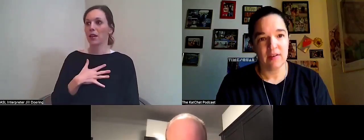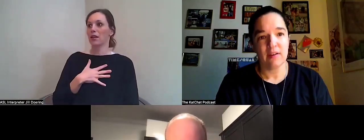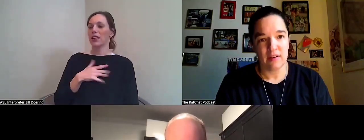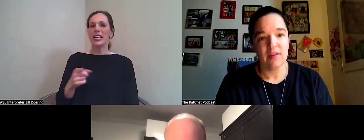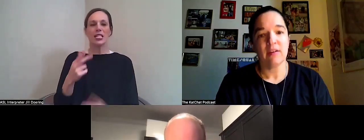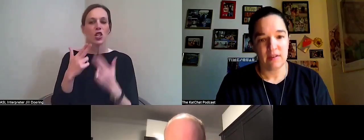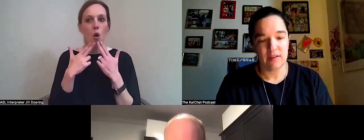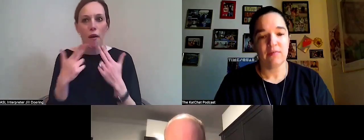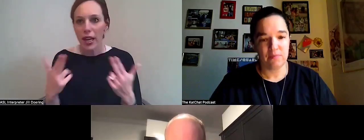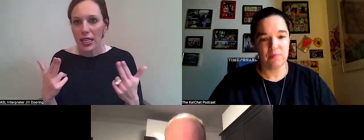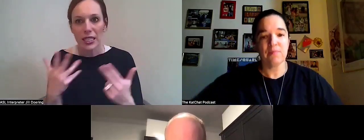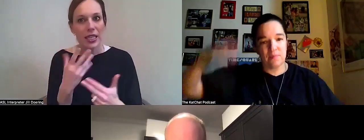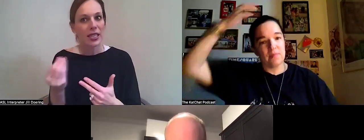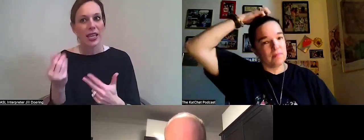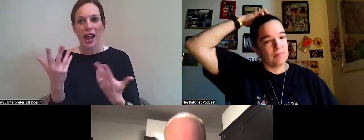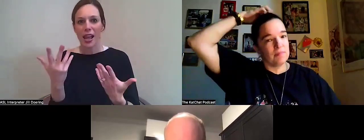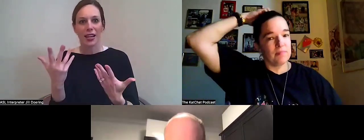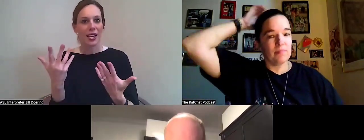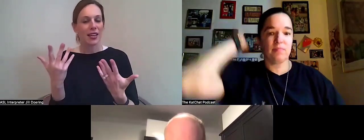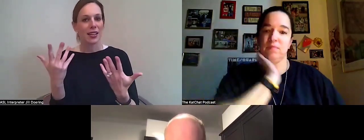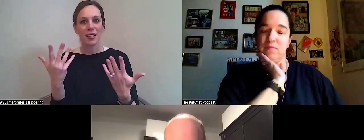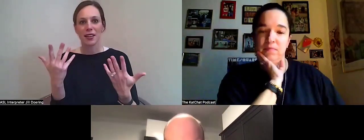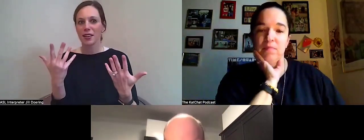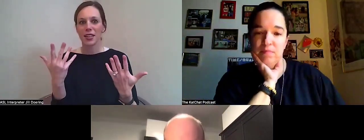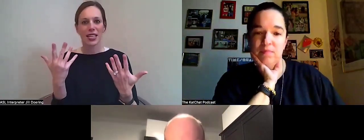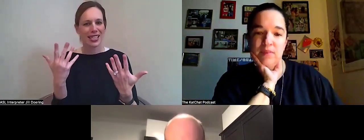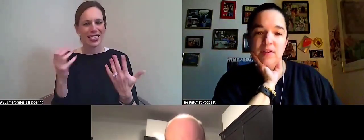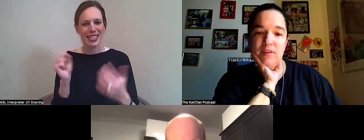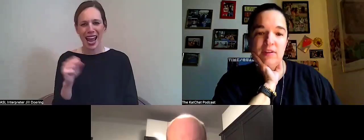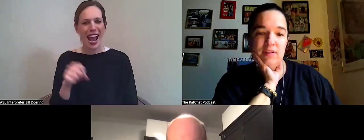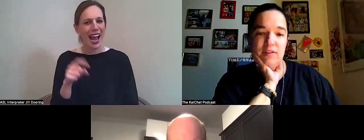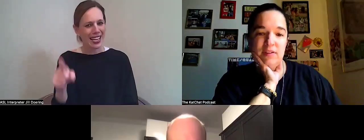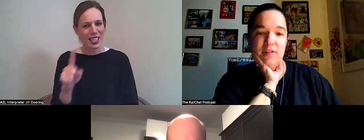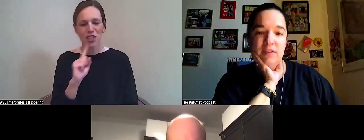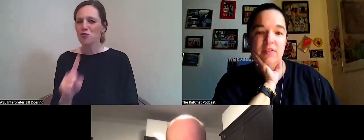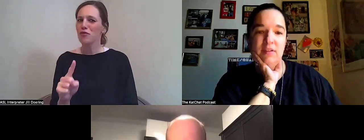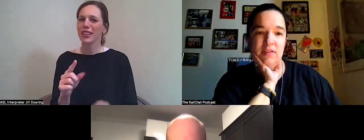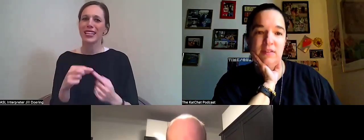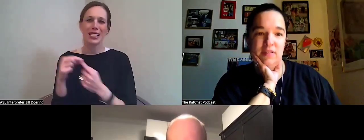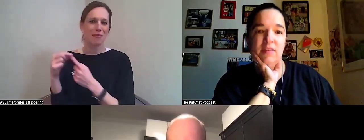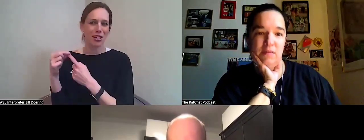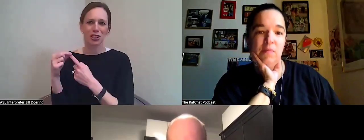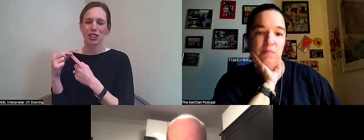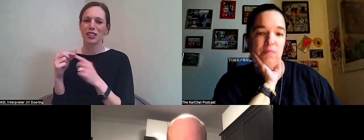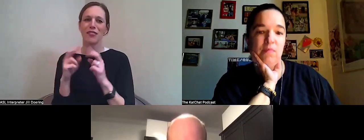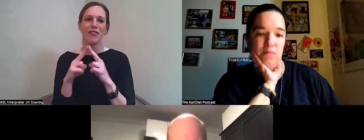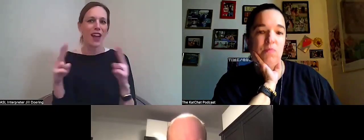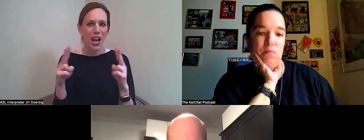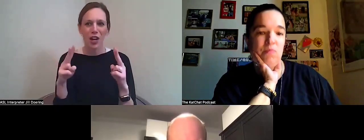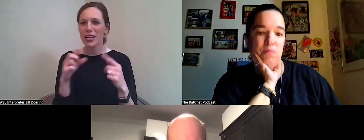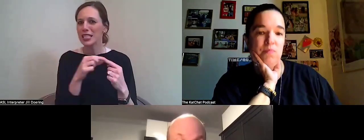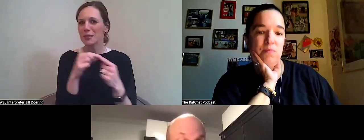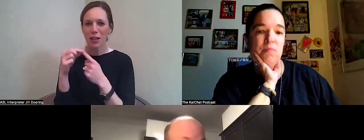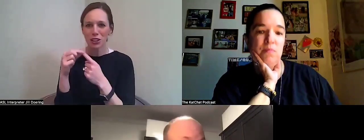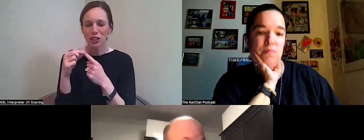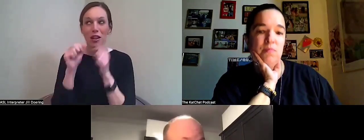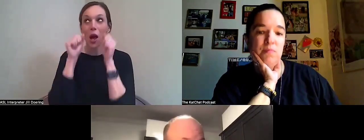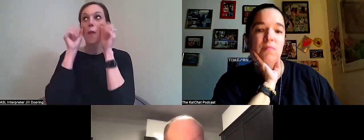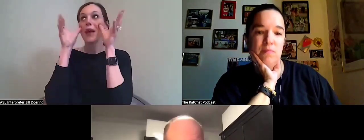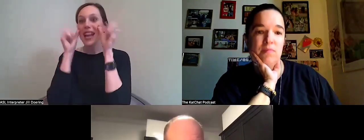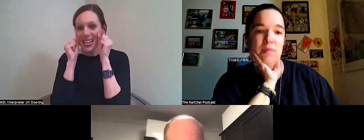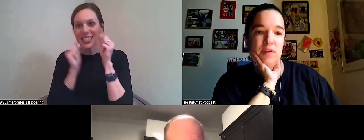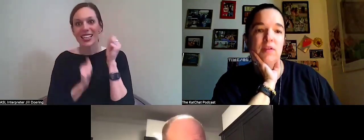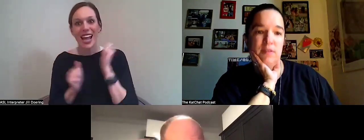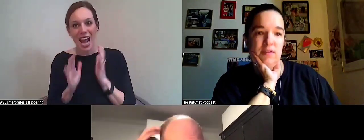innocent and he's yeah, just really special, a very special, amazing actor, and worked well